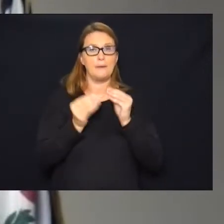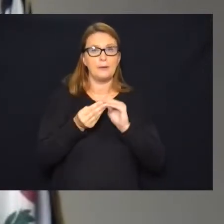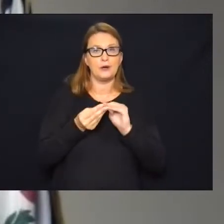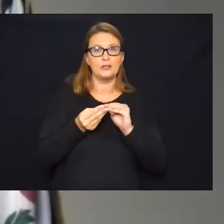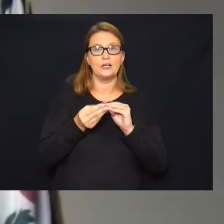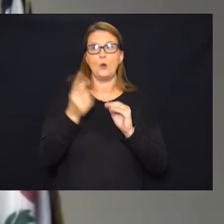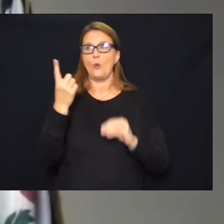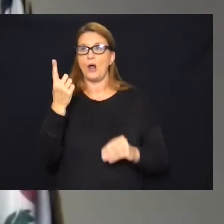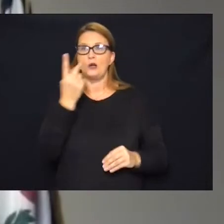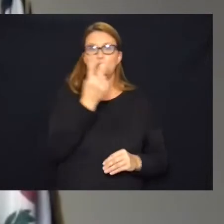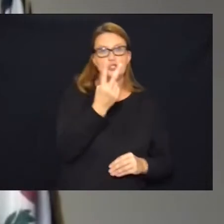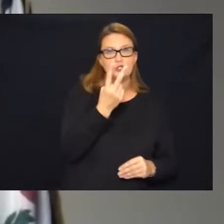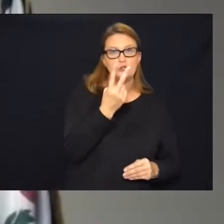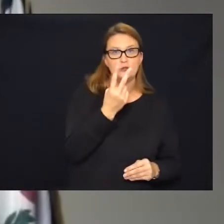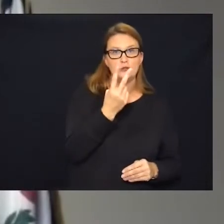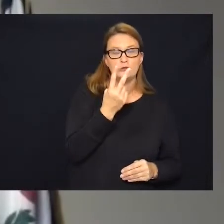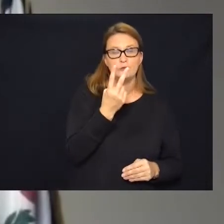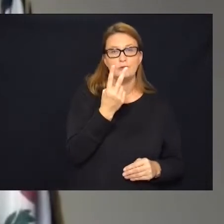or two,